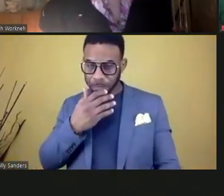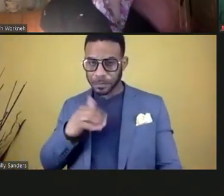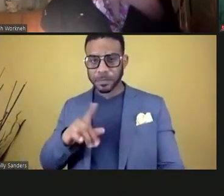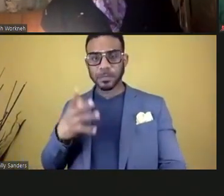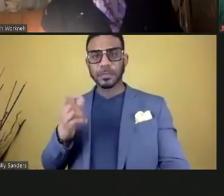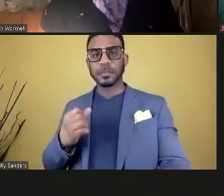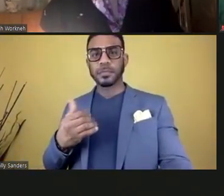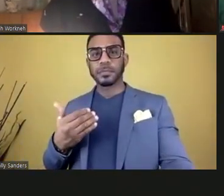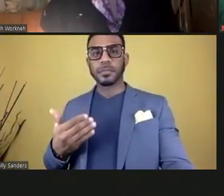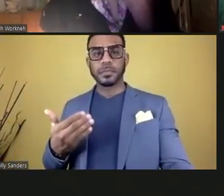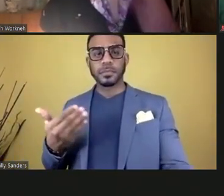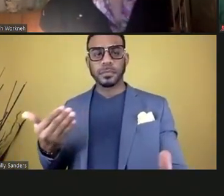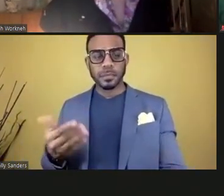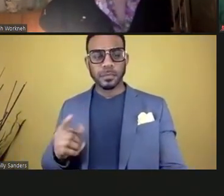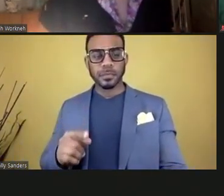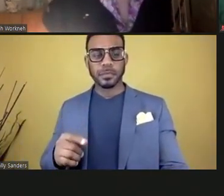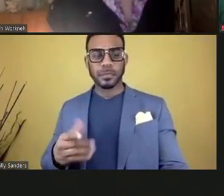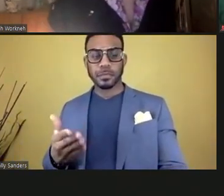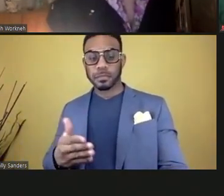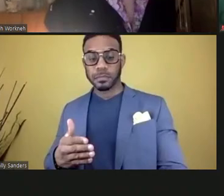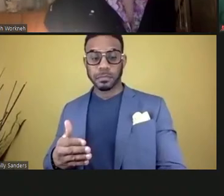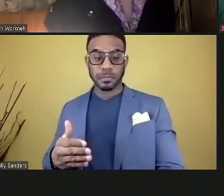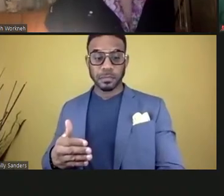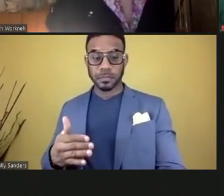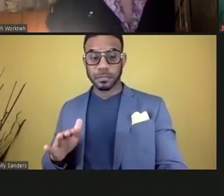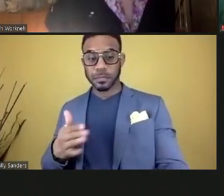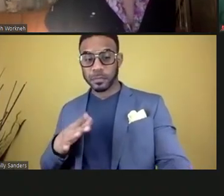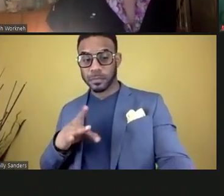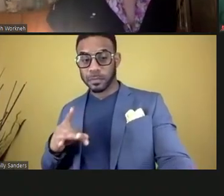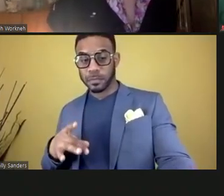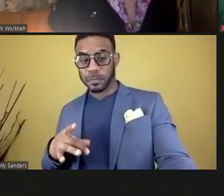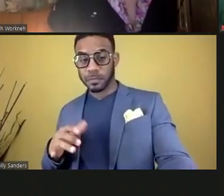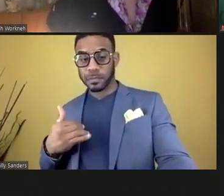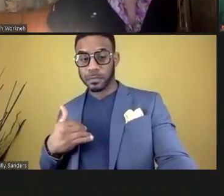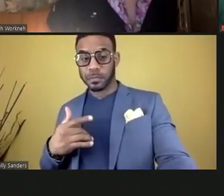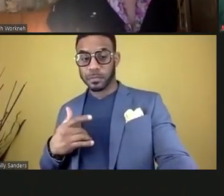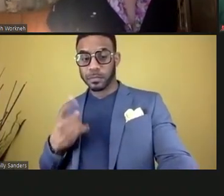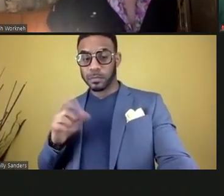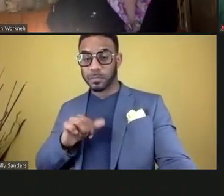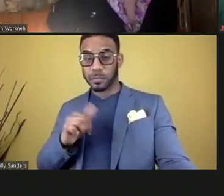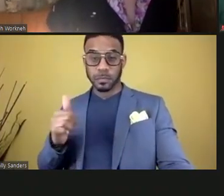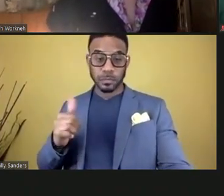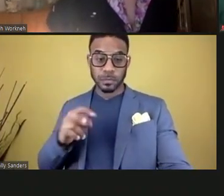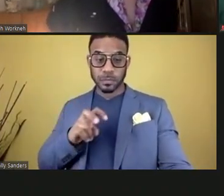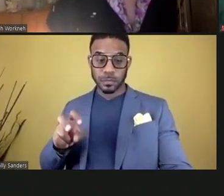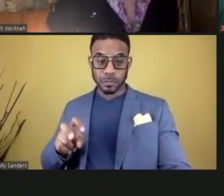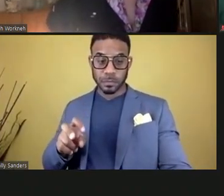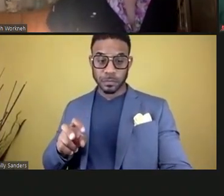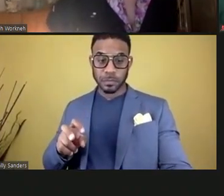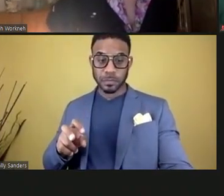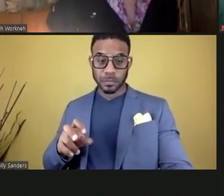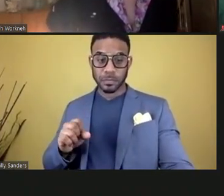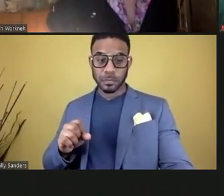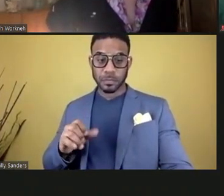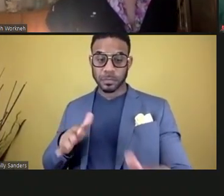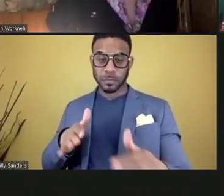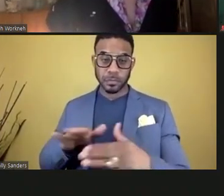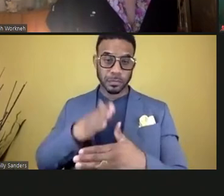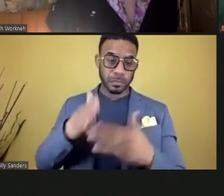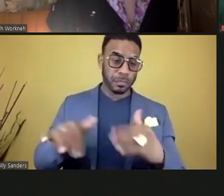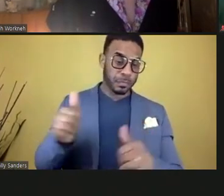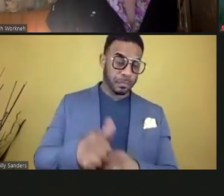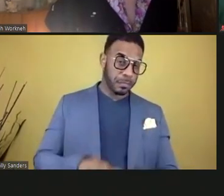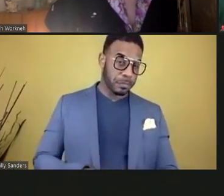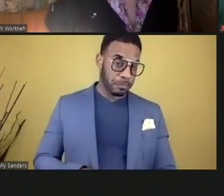also want to invite you to maybe share a learning that you got from one of the other panelists as a way to complete yourself.